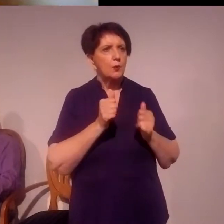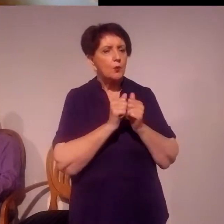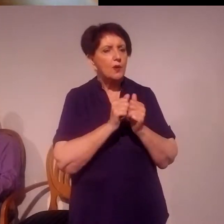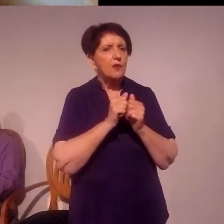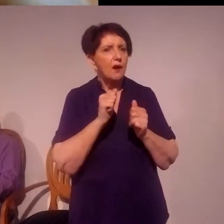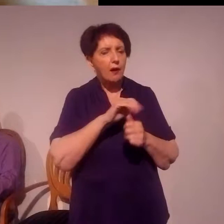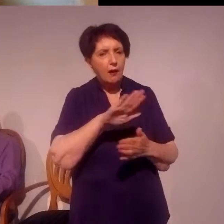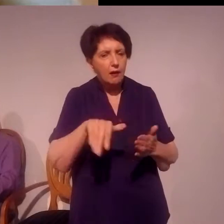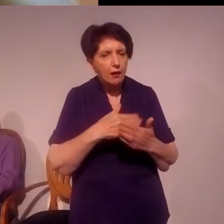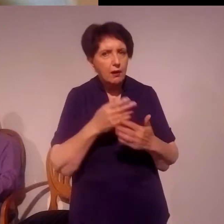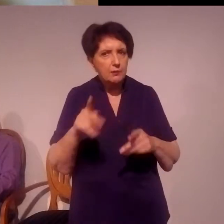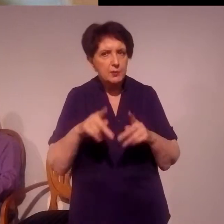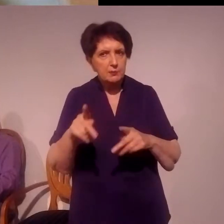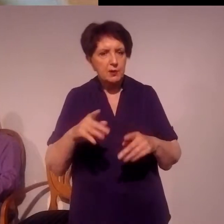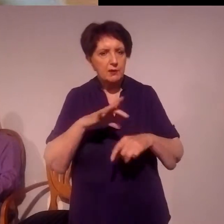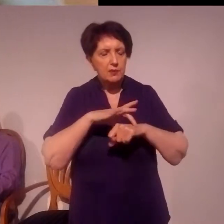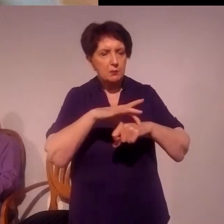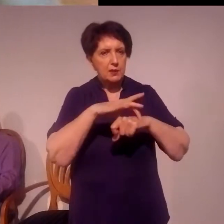planet.